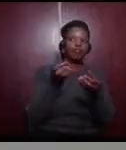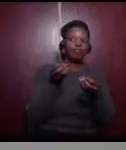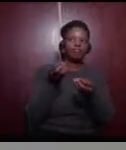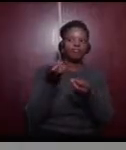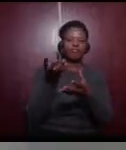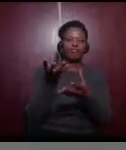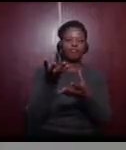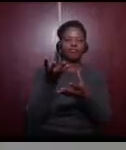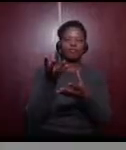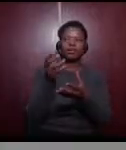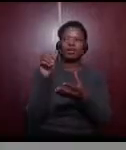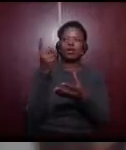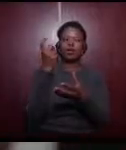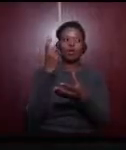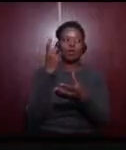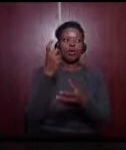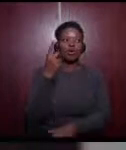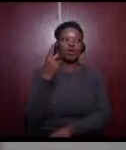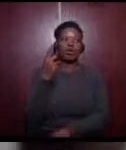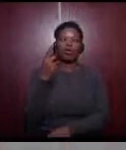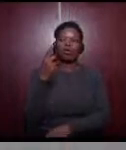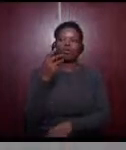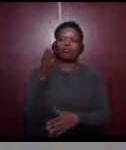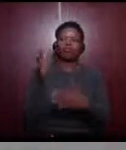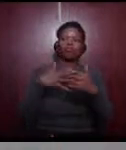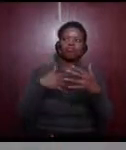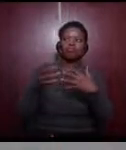Ho na le motho a batlang ho bua ka moo?